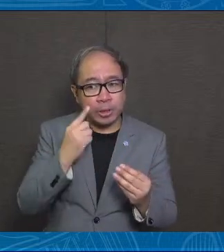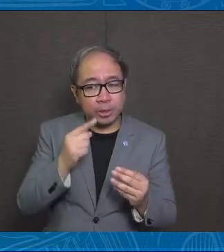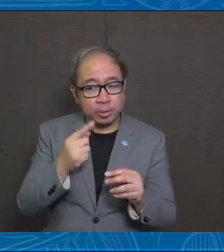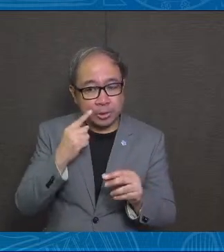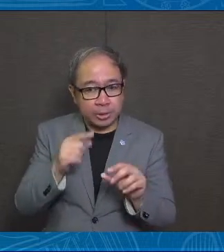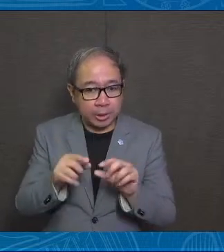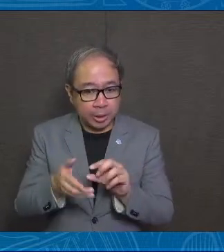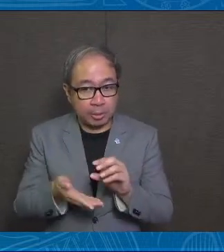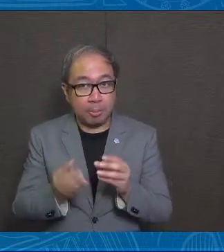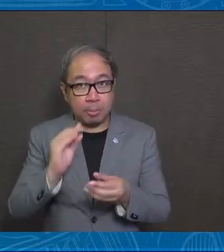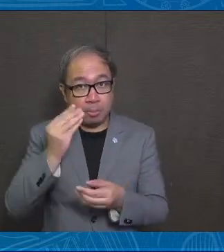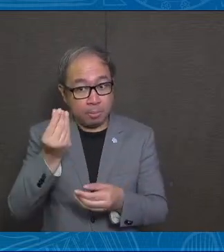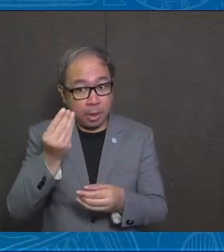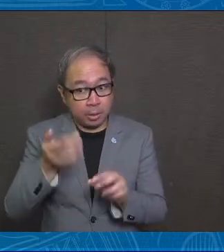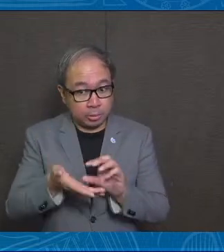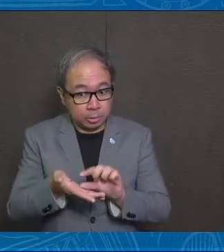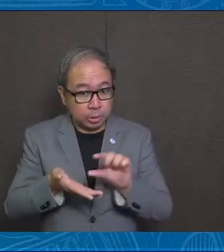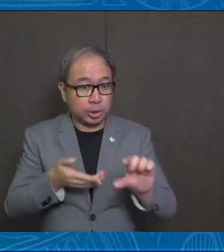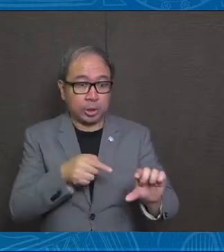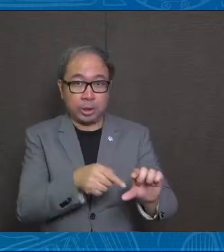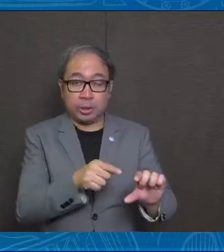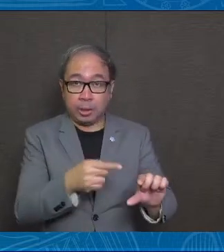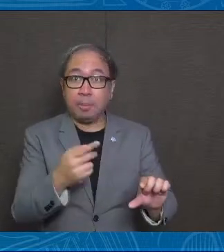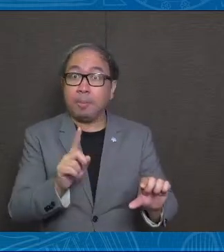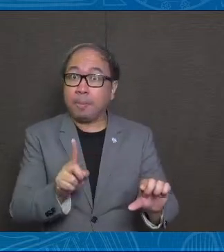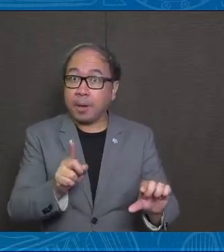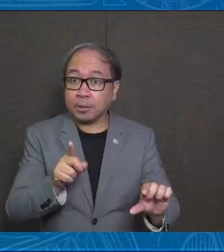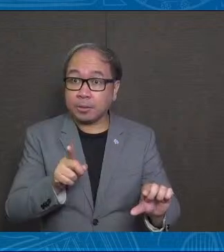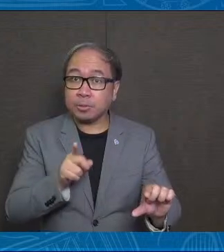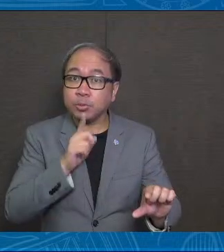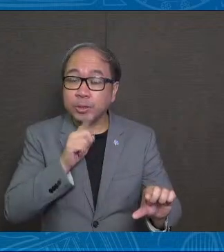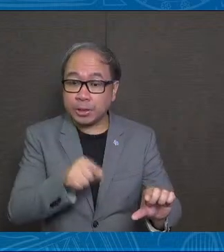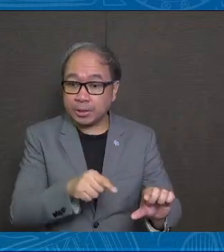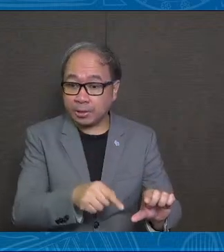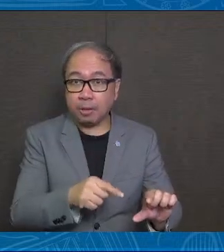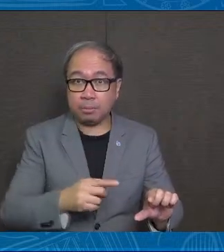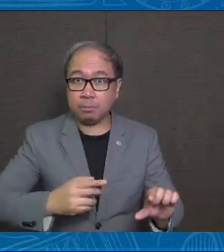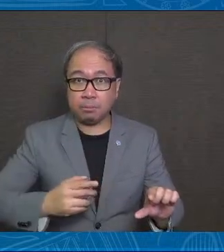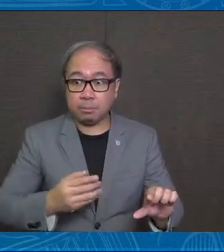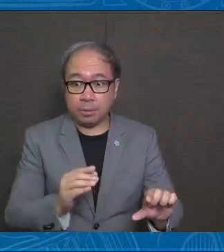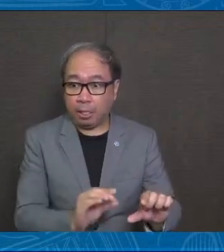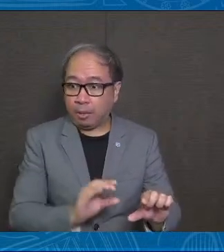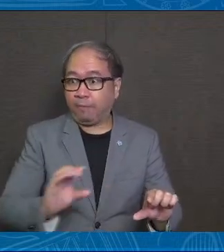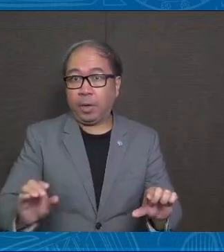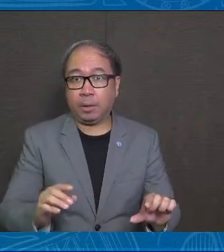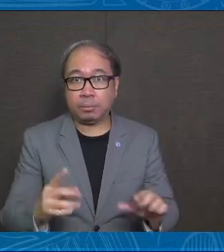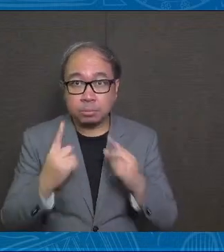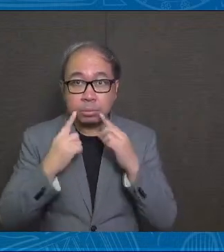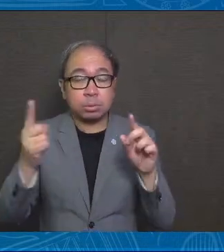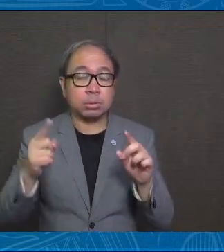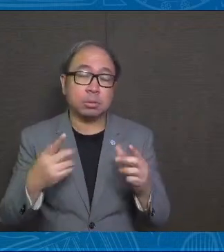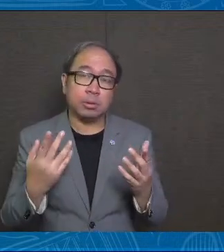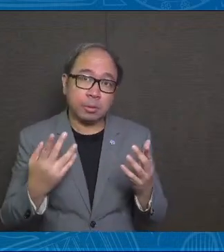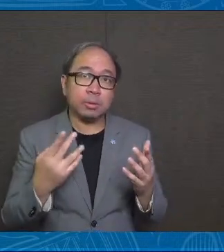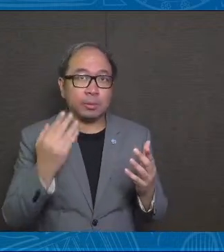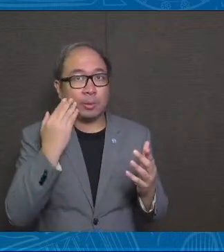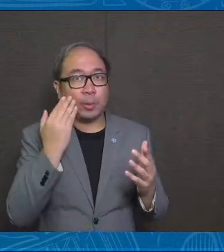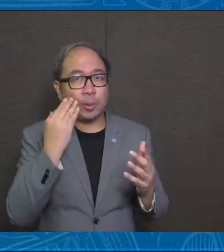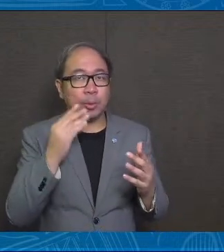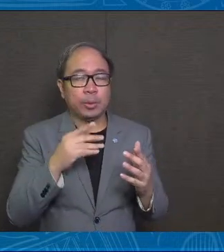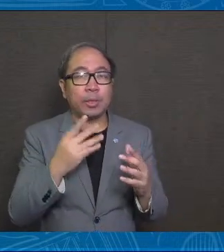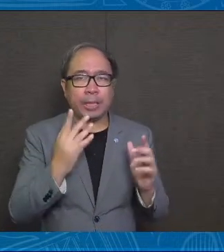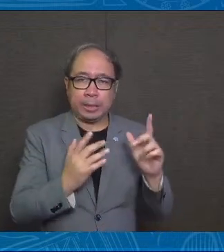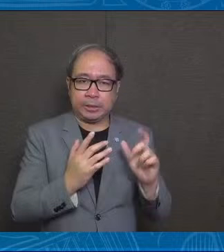reality? Because this one is only in the start of the budgeting process. And we know that in government, there